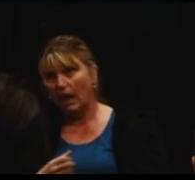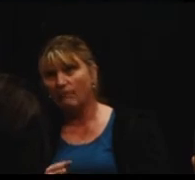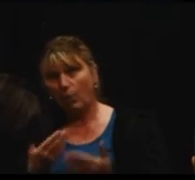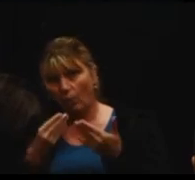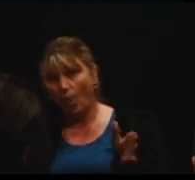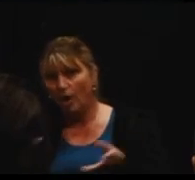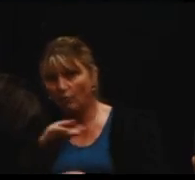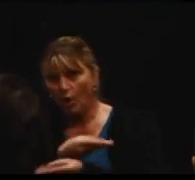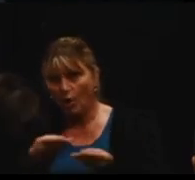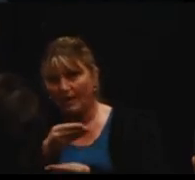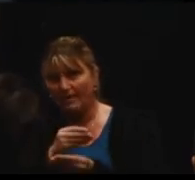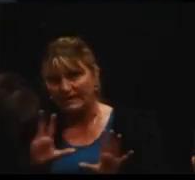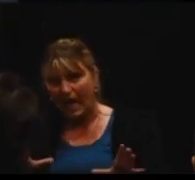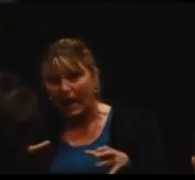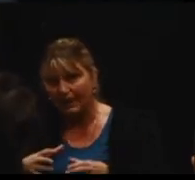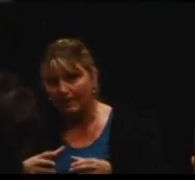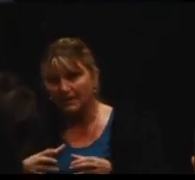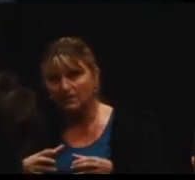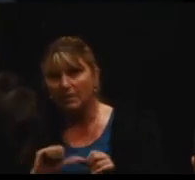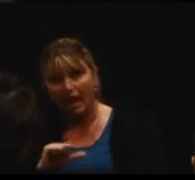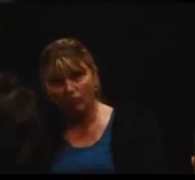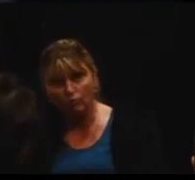economy that's underpinned by agriculture, I think, like Fran.